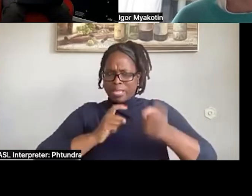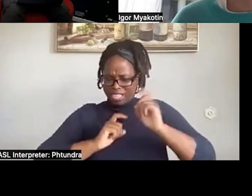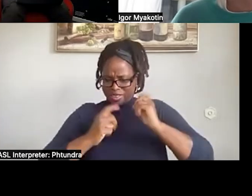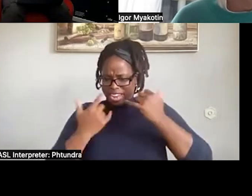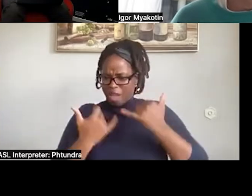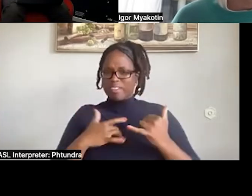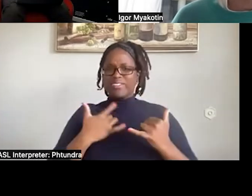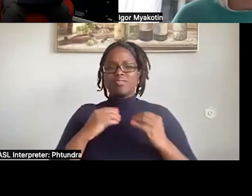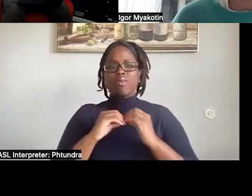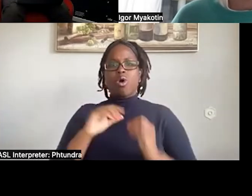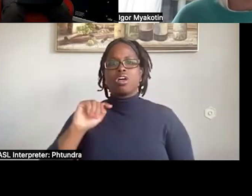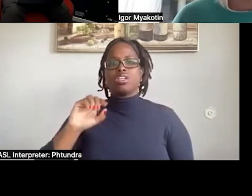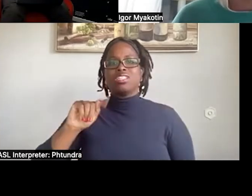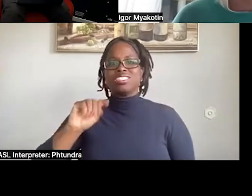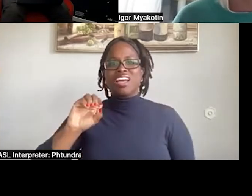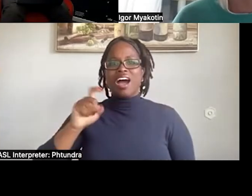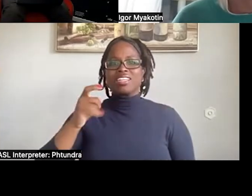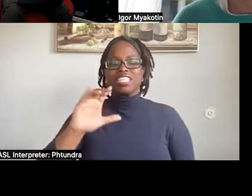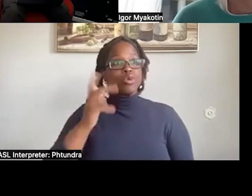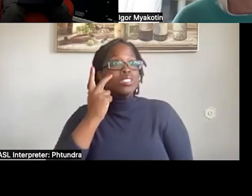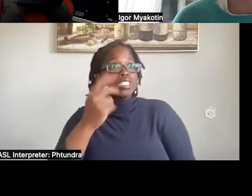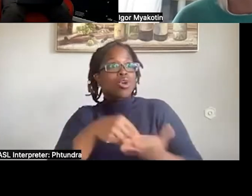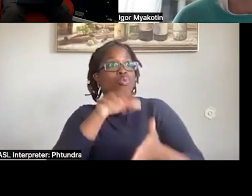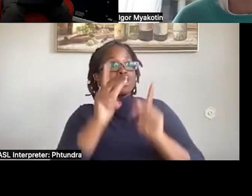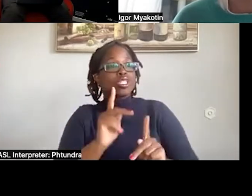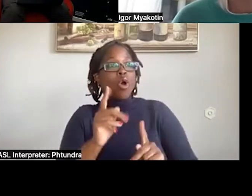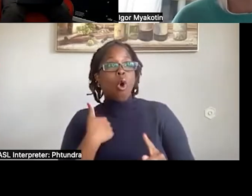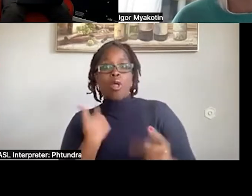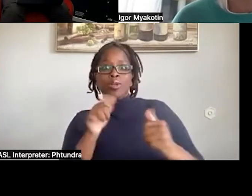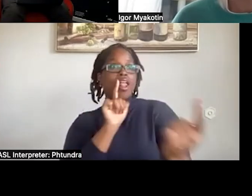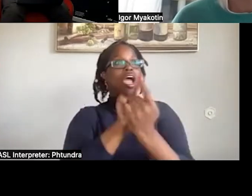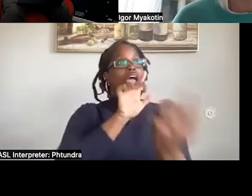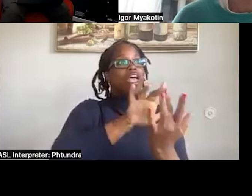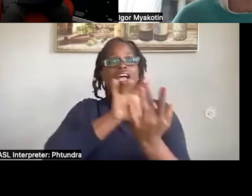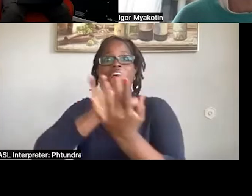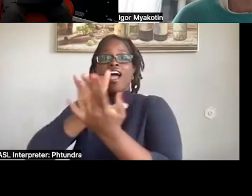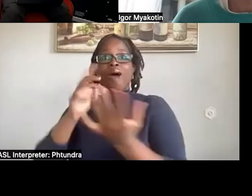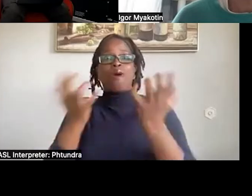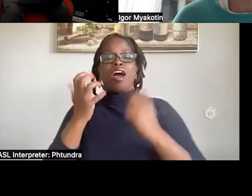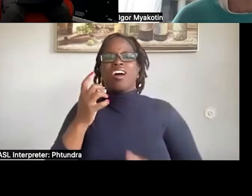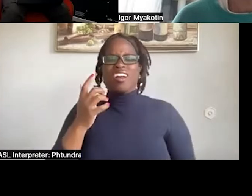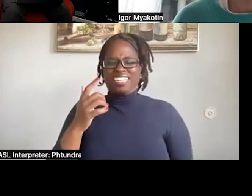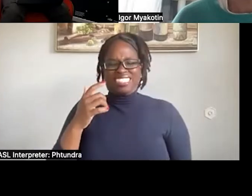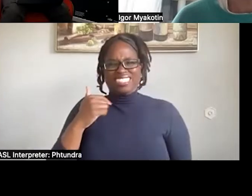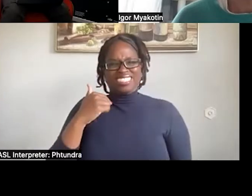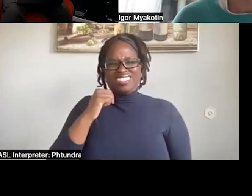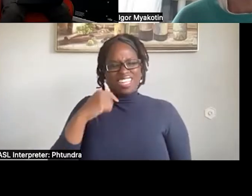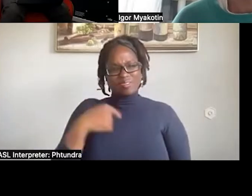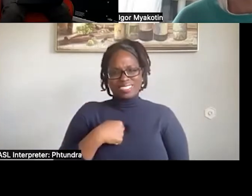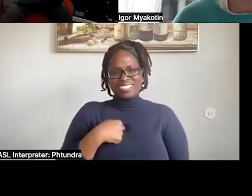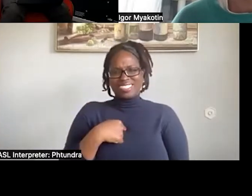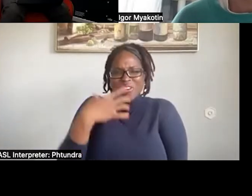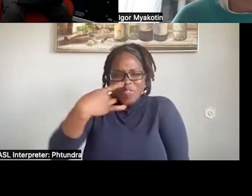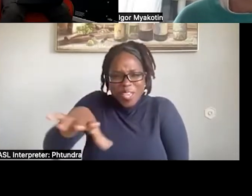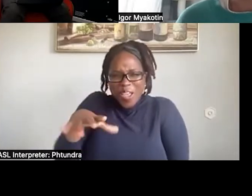then when you see a rich person, you should jump and go and talk to them. That's not how I don't like rich people.